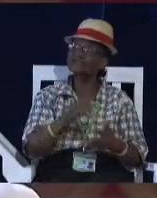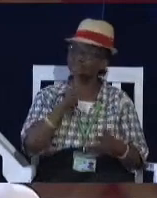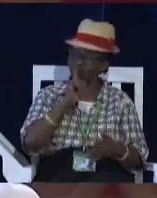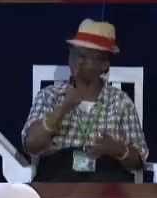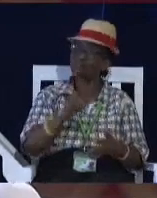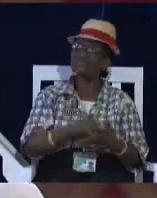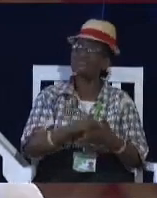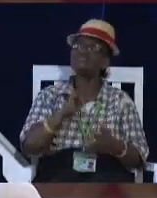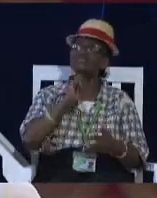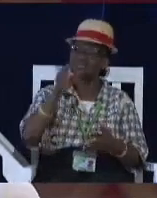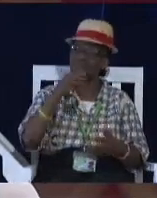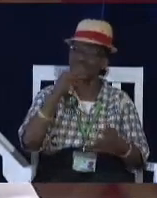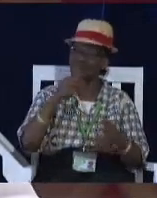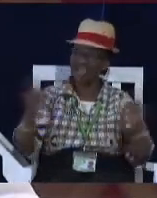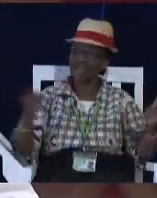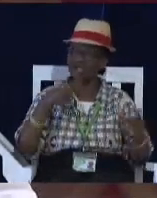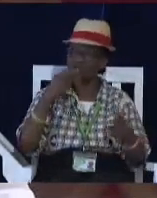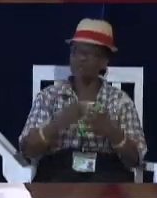said,